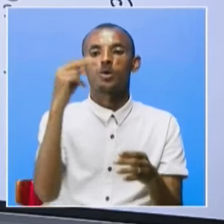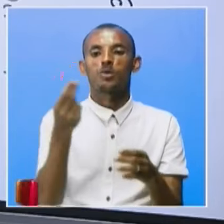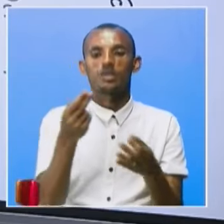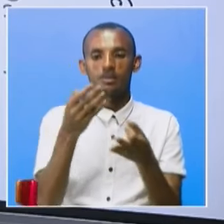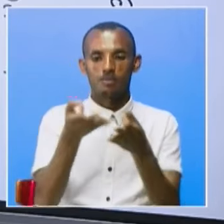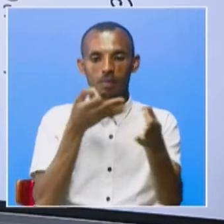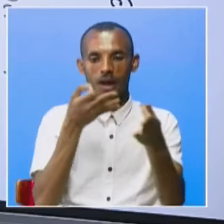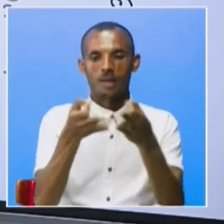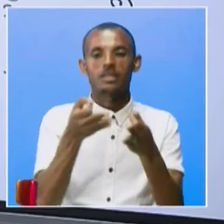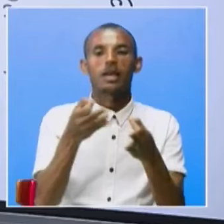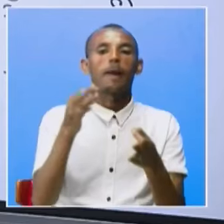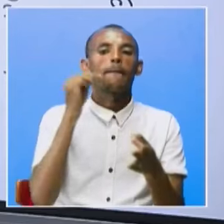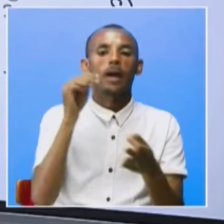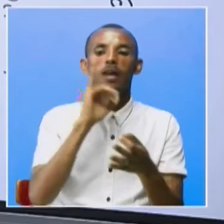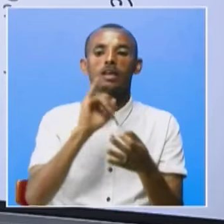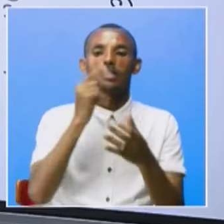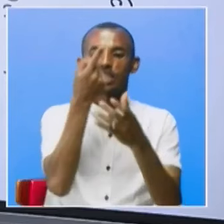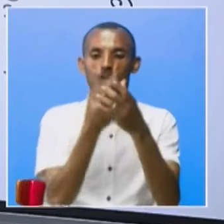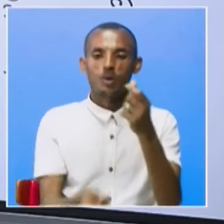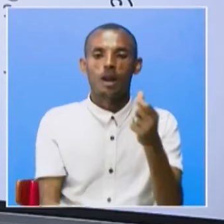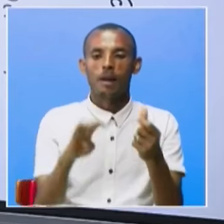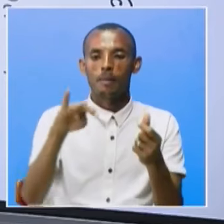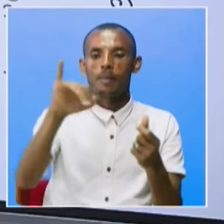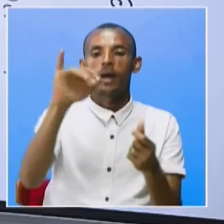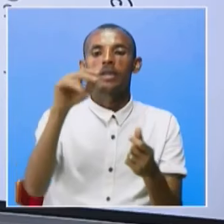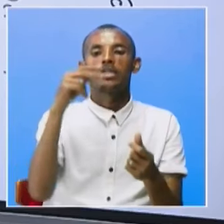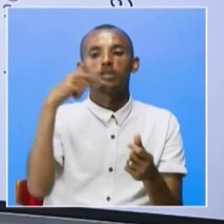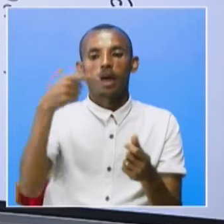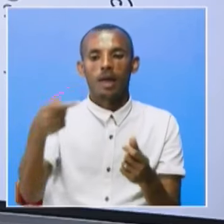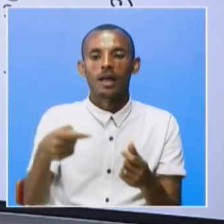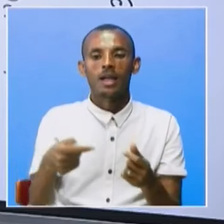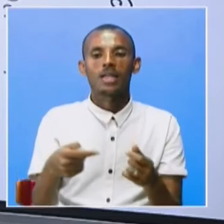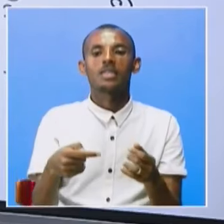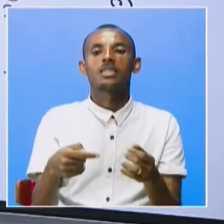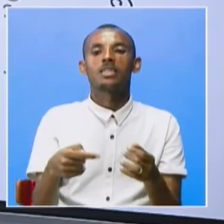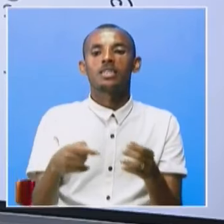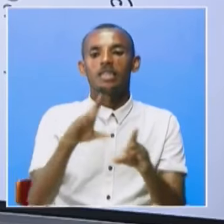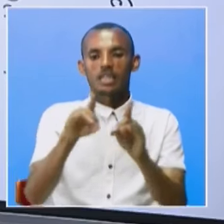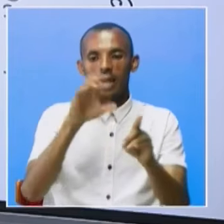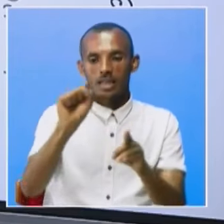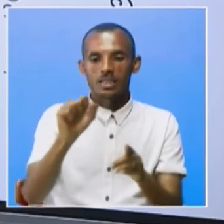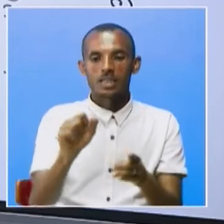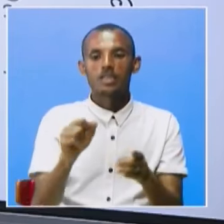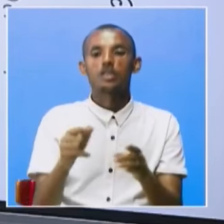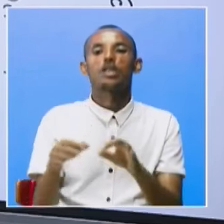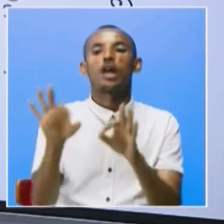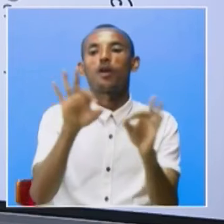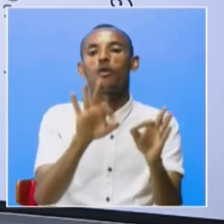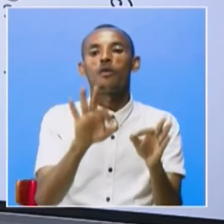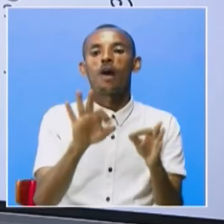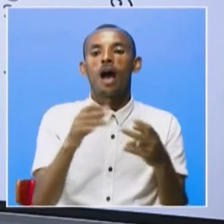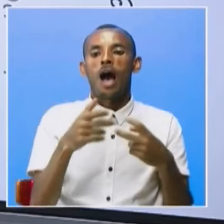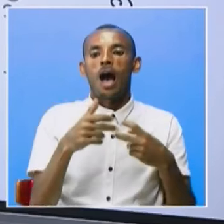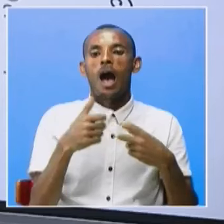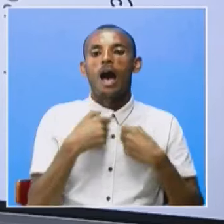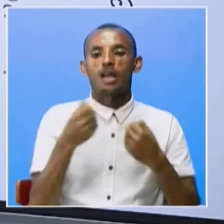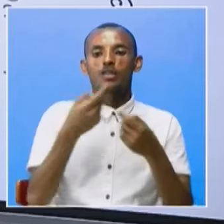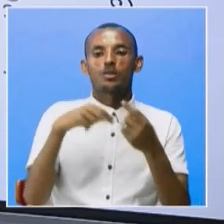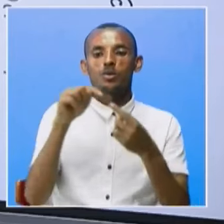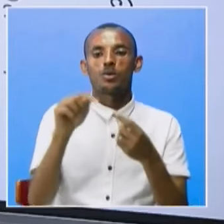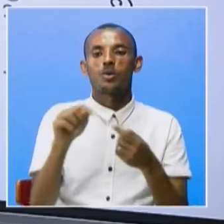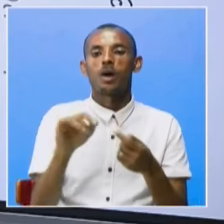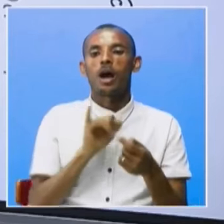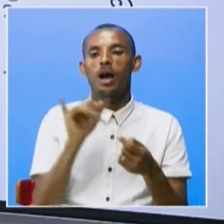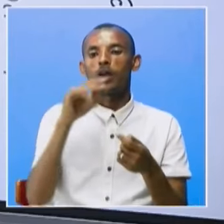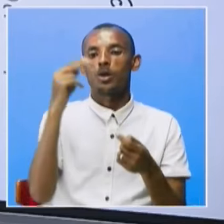that Mary is singular by saying does, now instead of have to, I use what? Has to